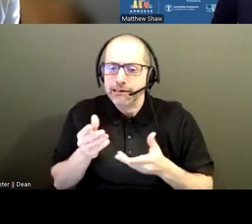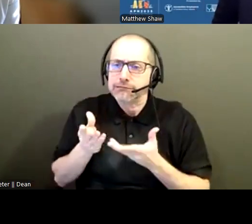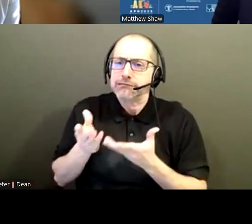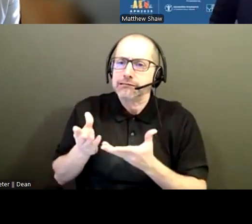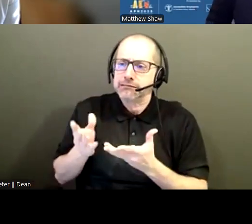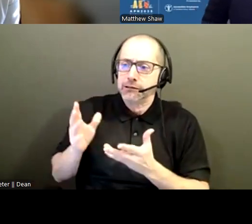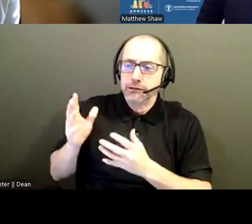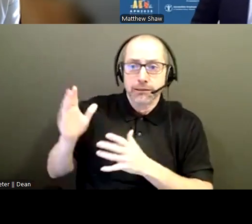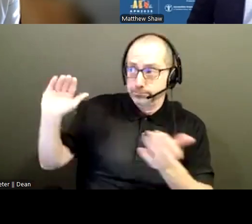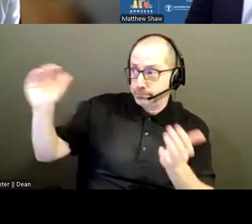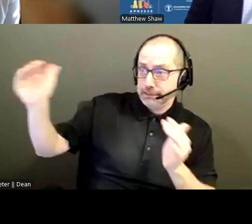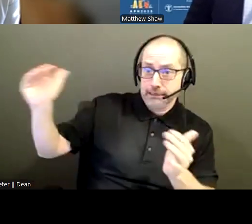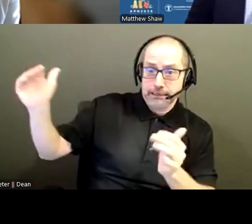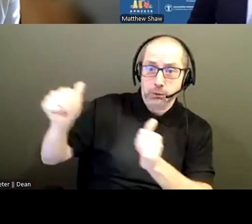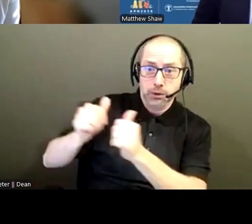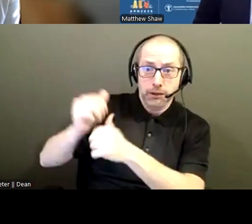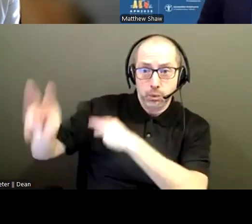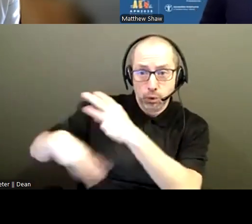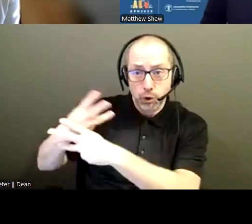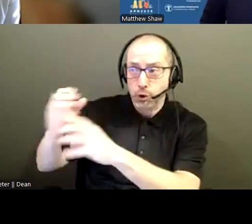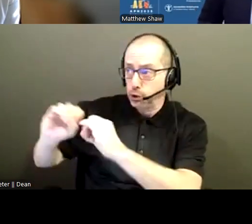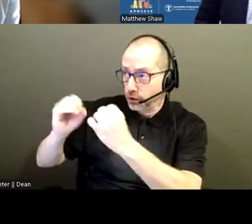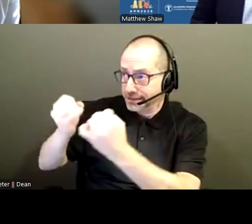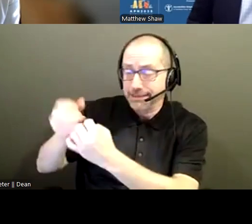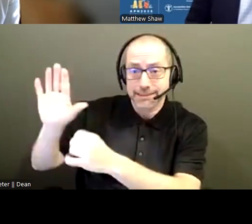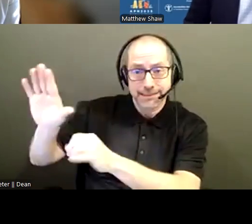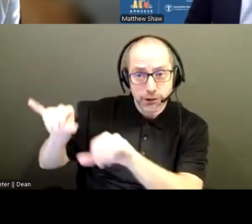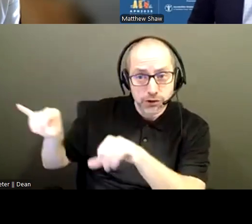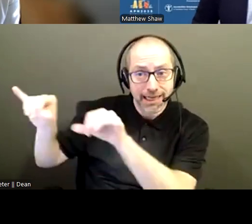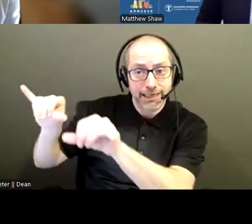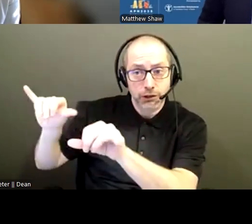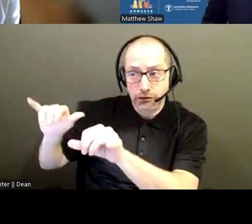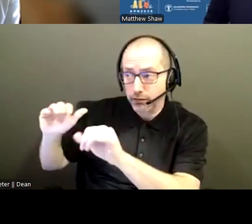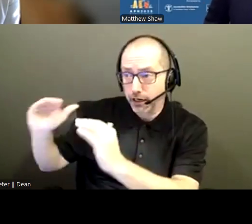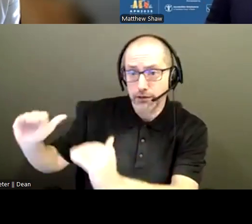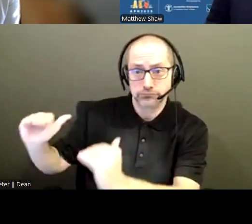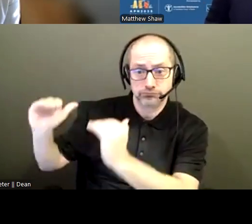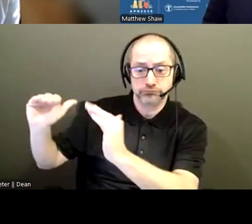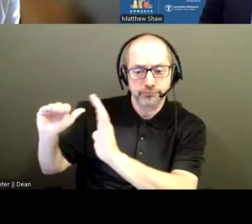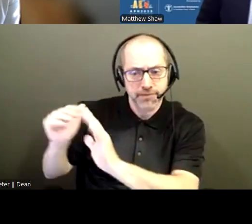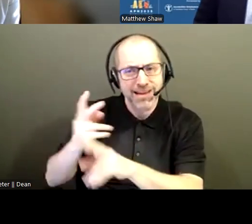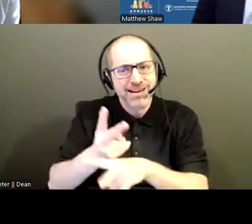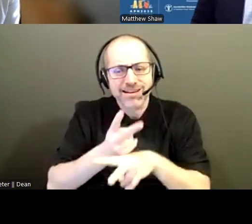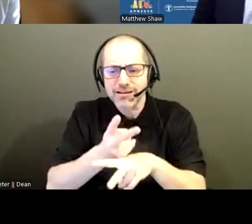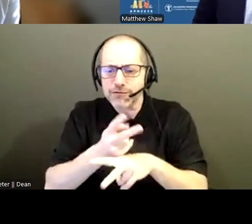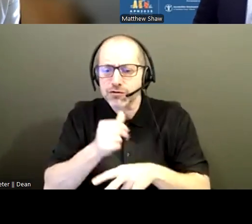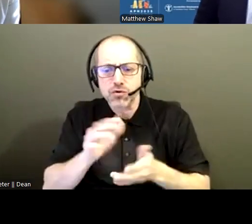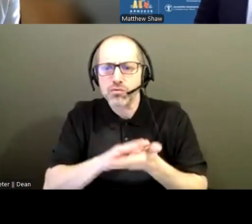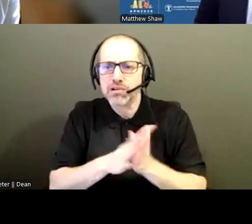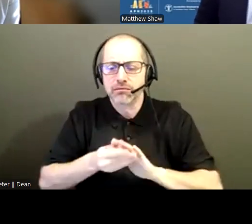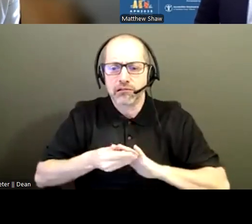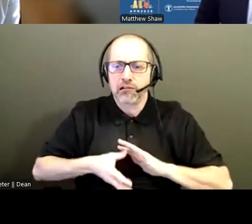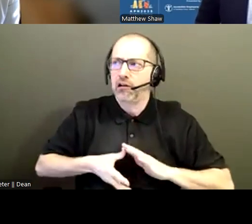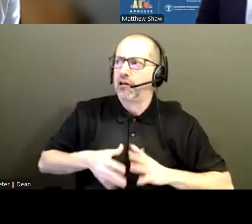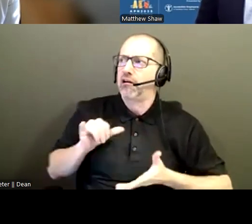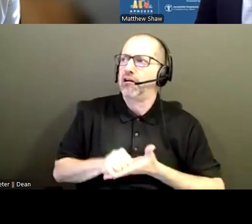to when we're looking at kind of global standards and benchmarks for organizations, just to be careful of, so they don't go